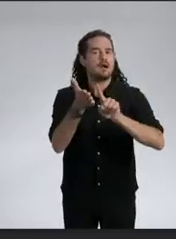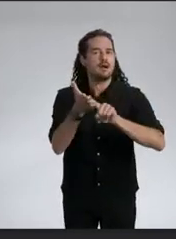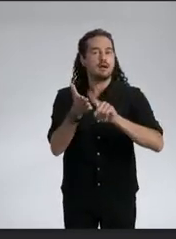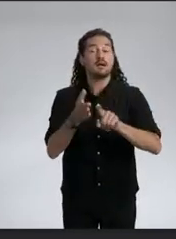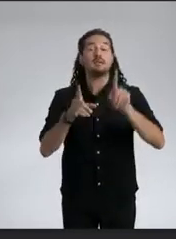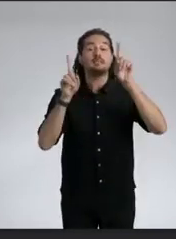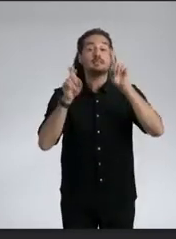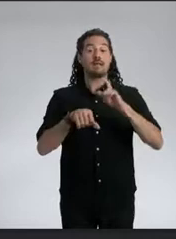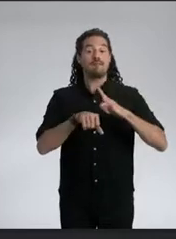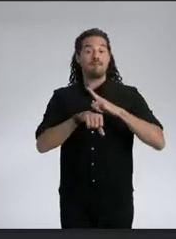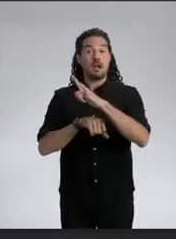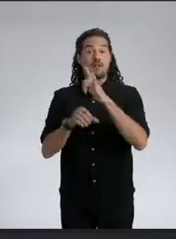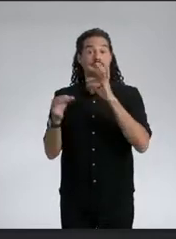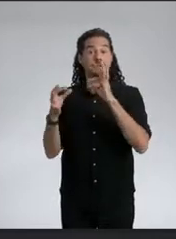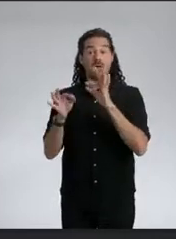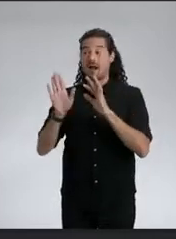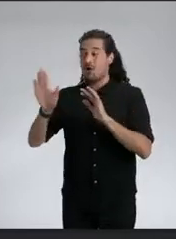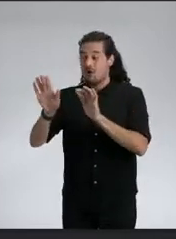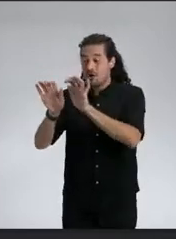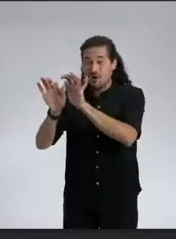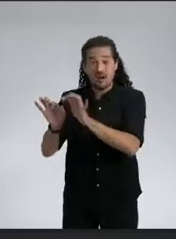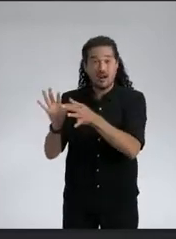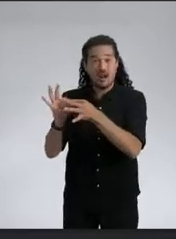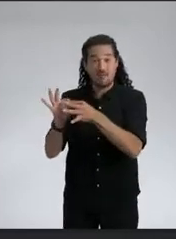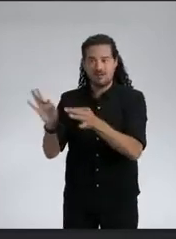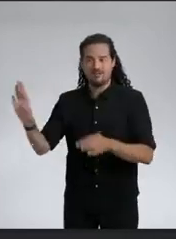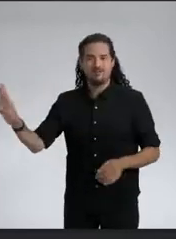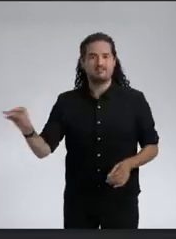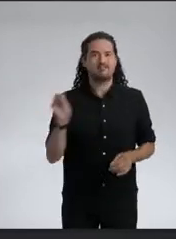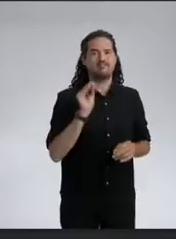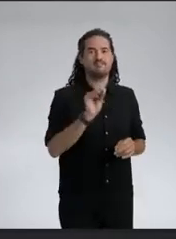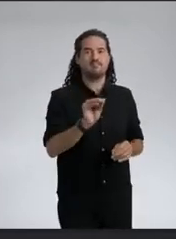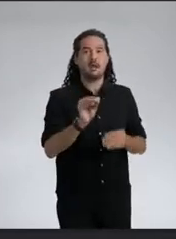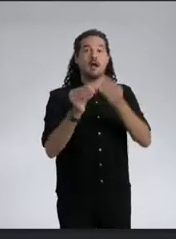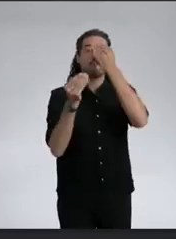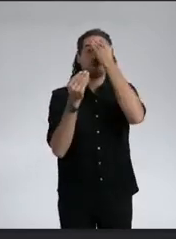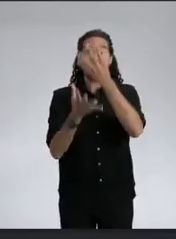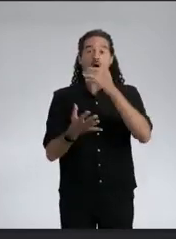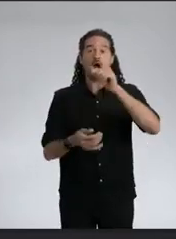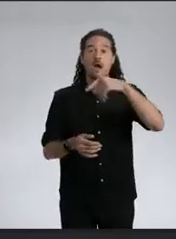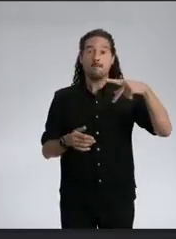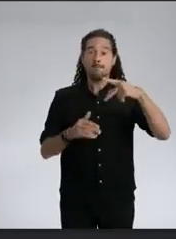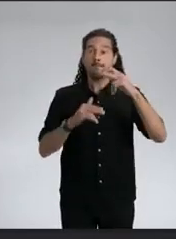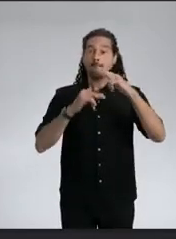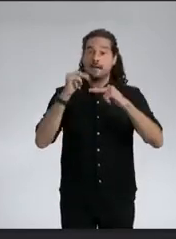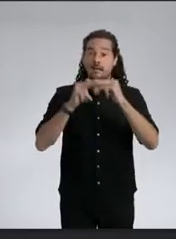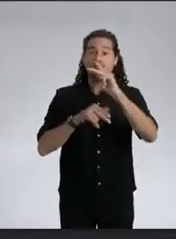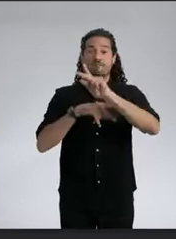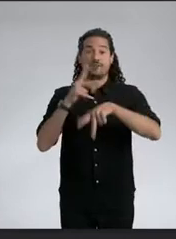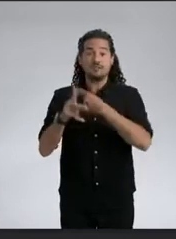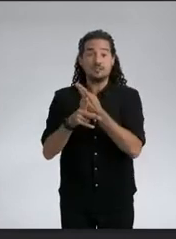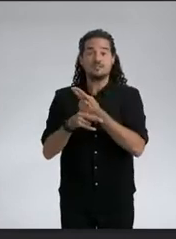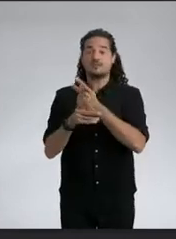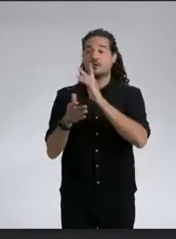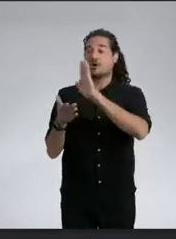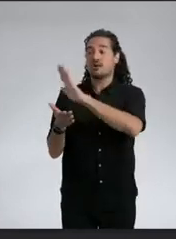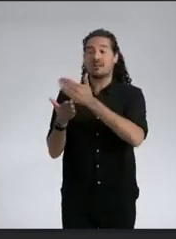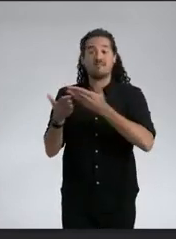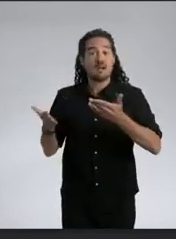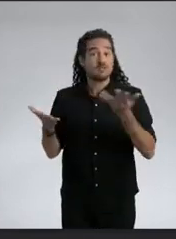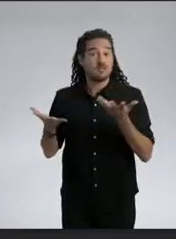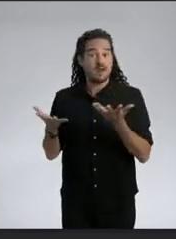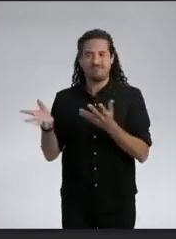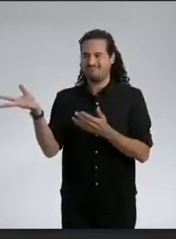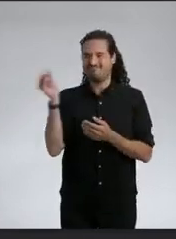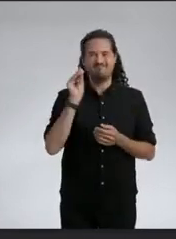her comments, information on the app build, version, and her device. And I can even contact her to learn more about her